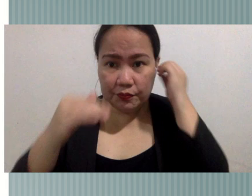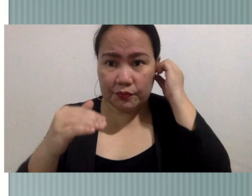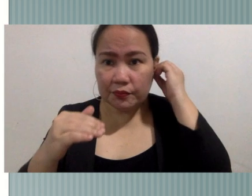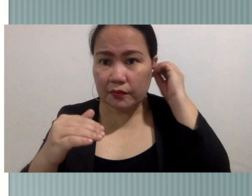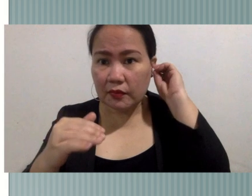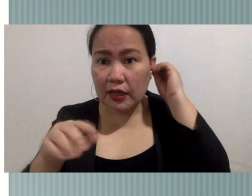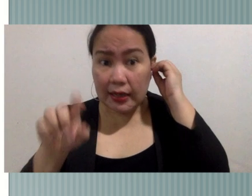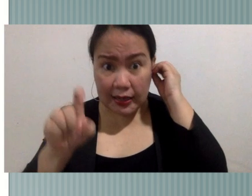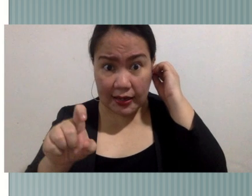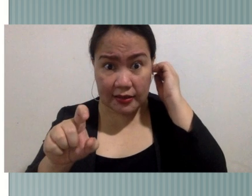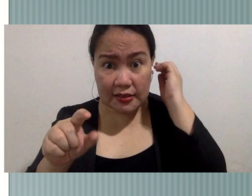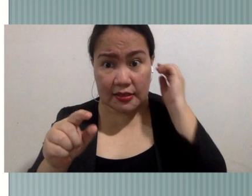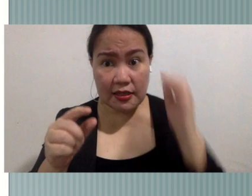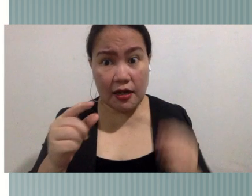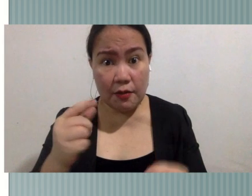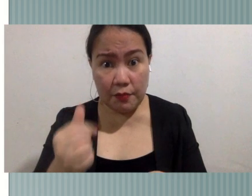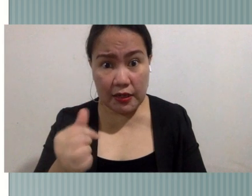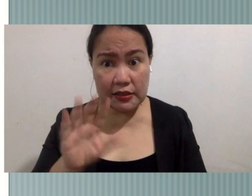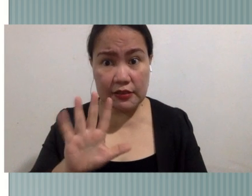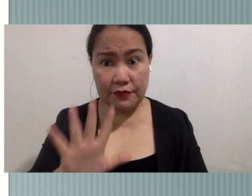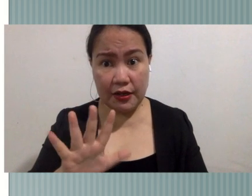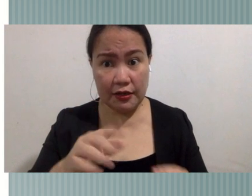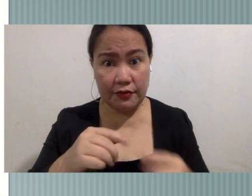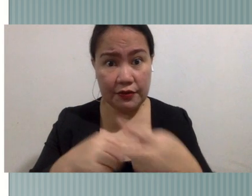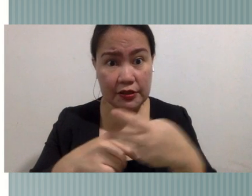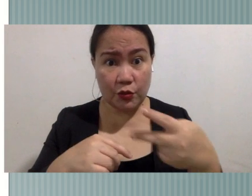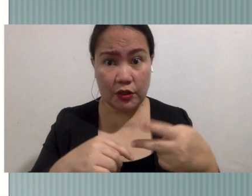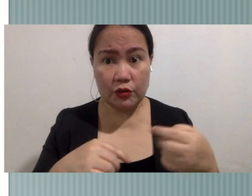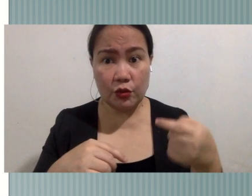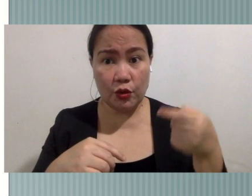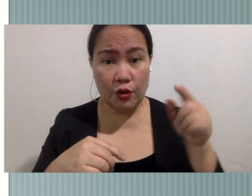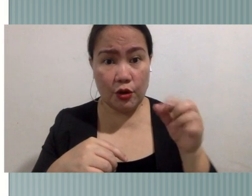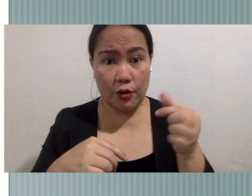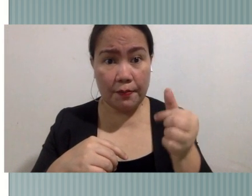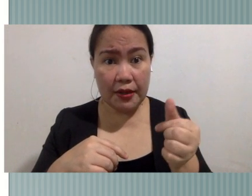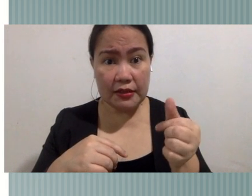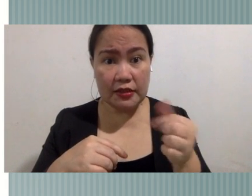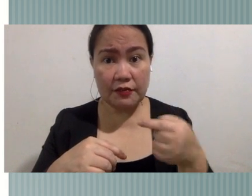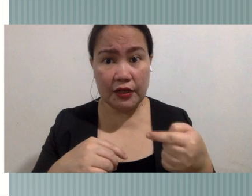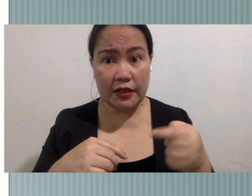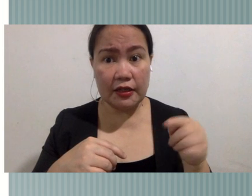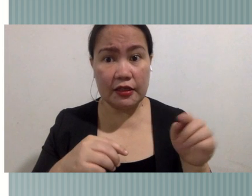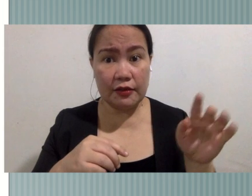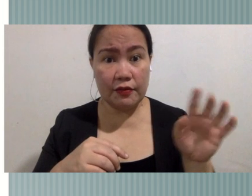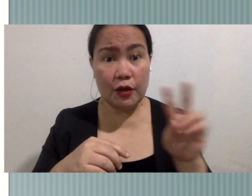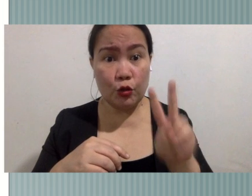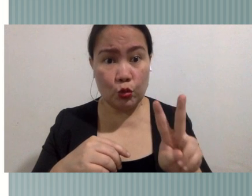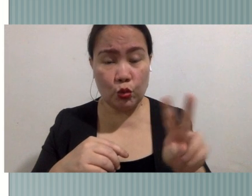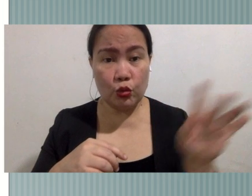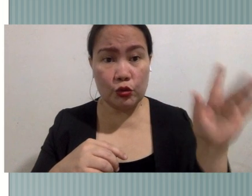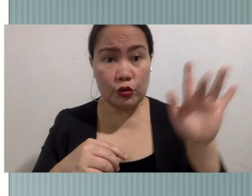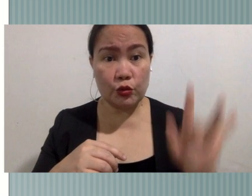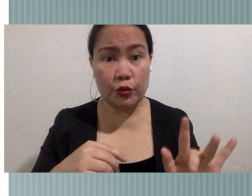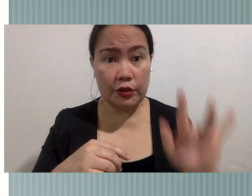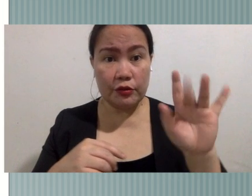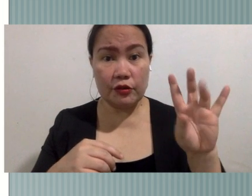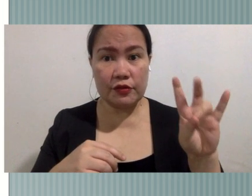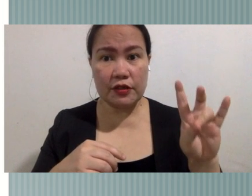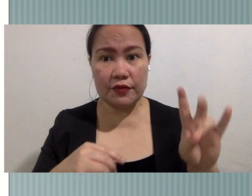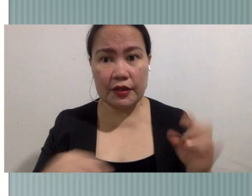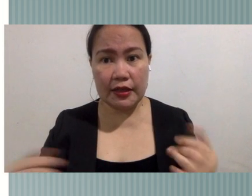X plus 5 is equal to positive or negative 2 square root of